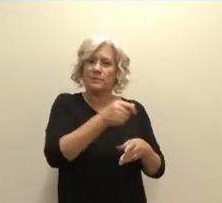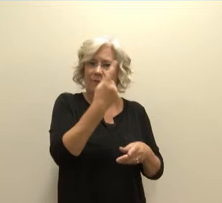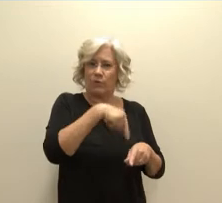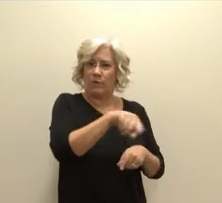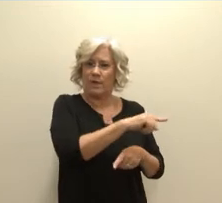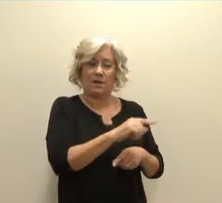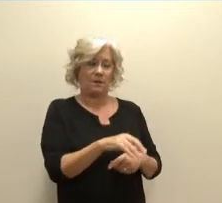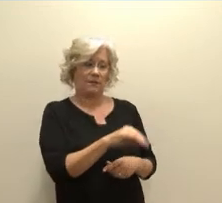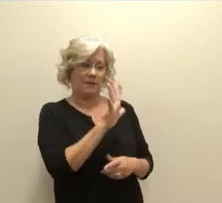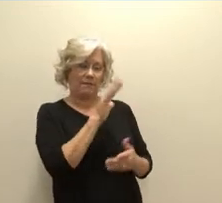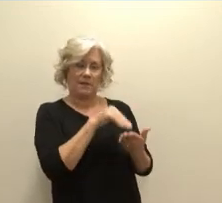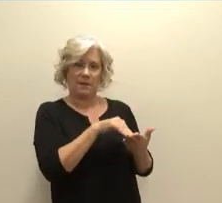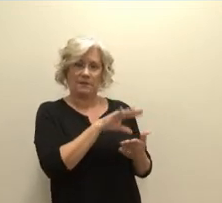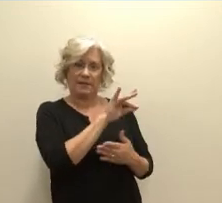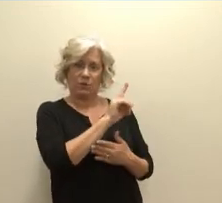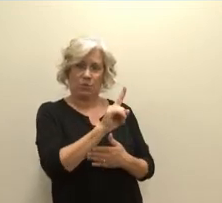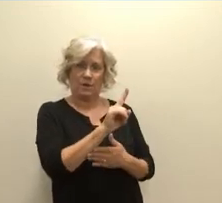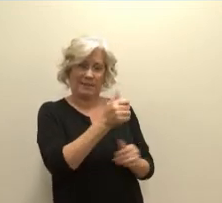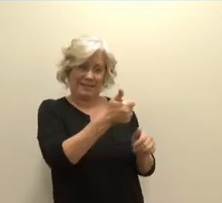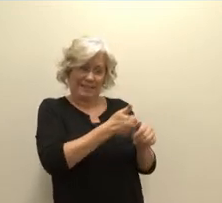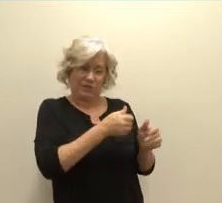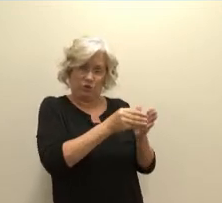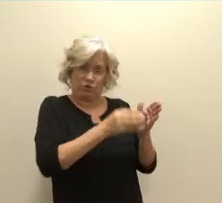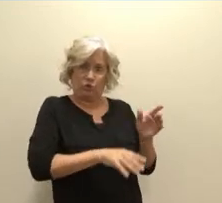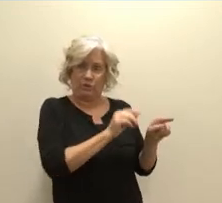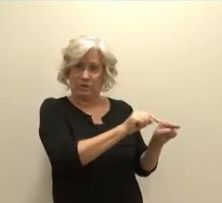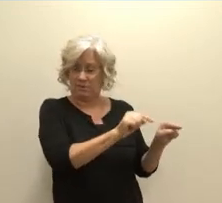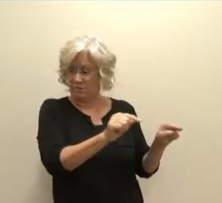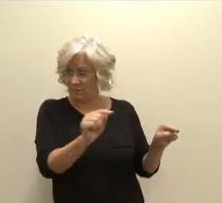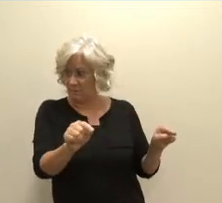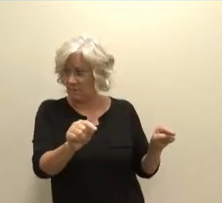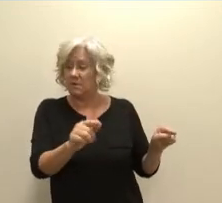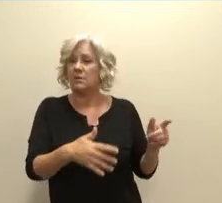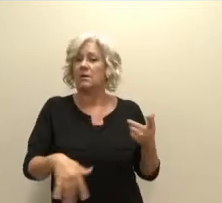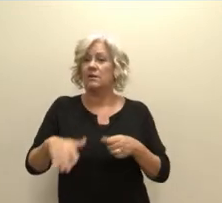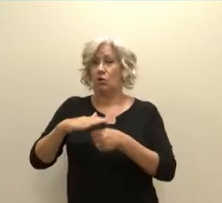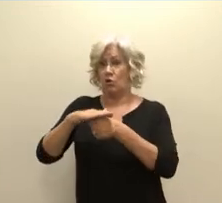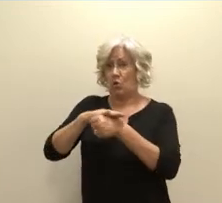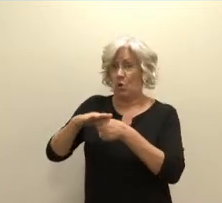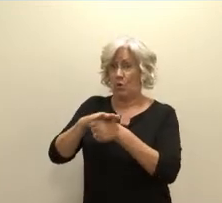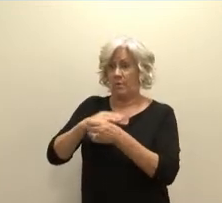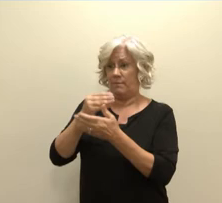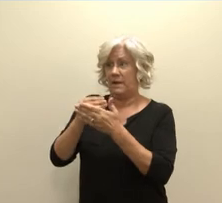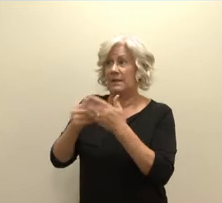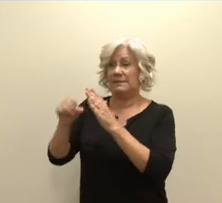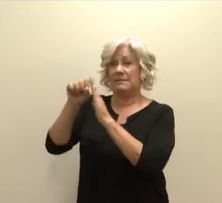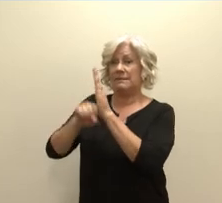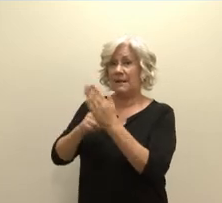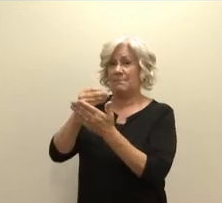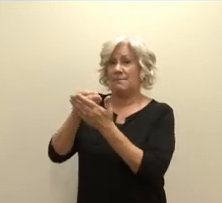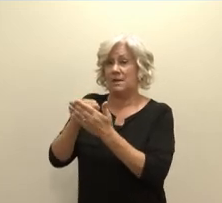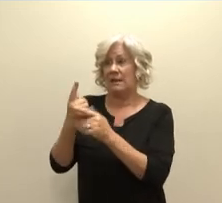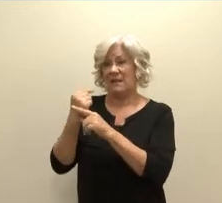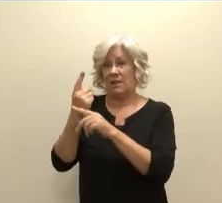$5,891 per student in local revenue. In state revenue, you see that increase. Last year it